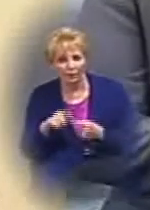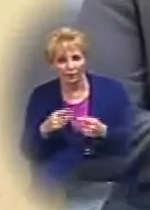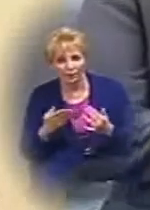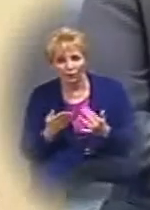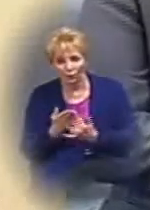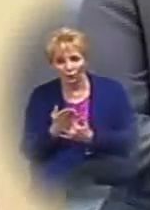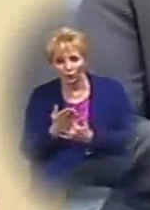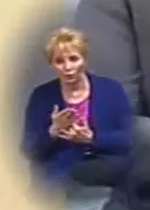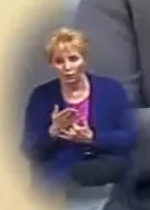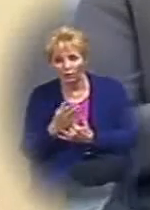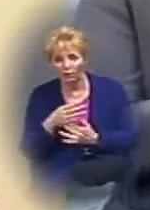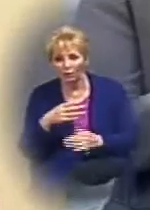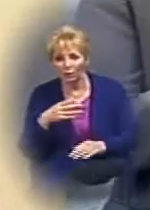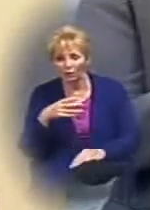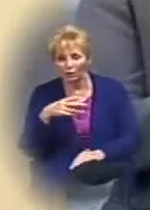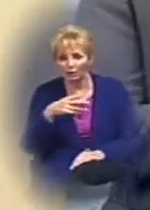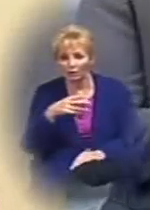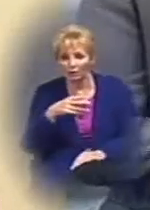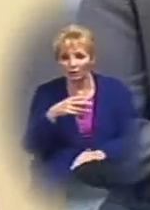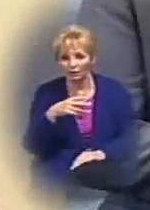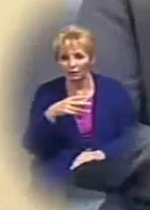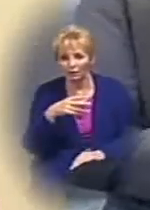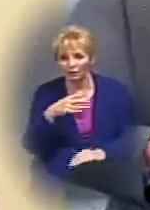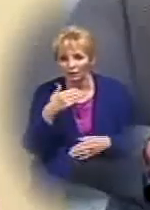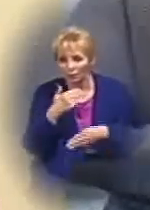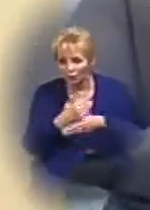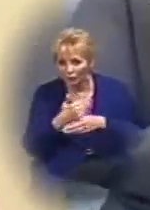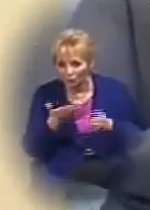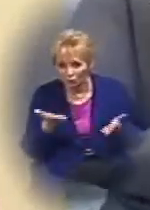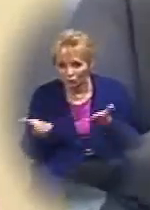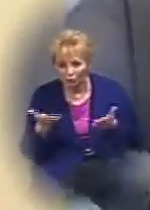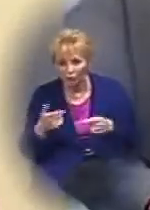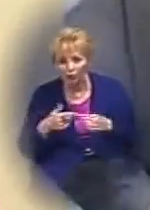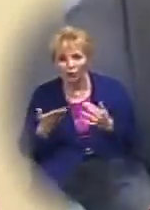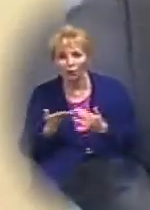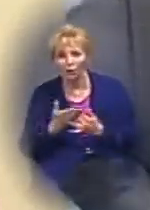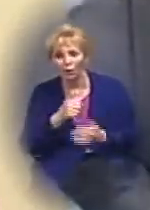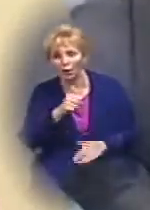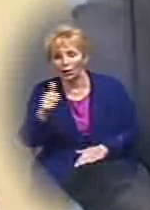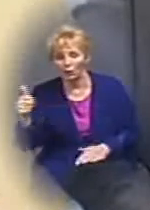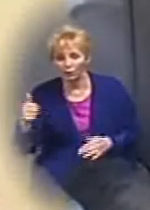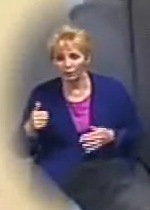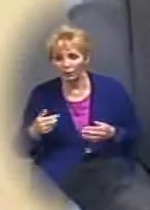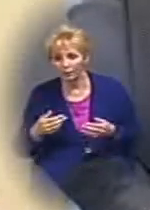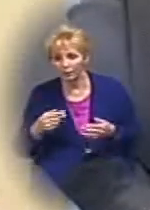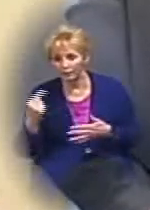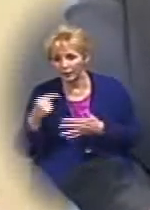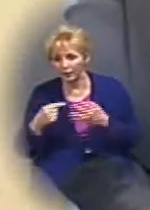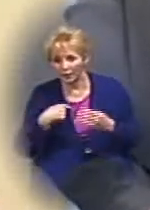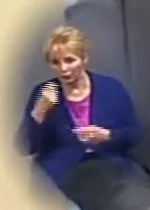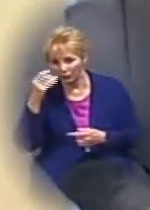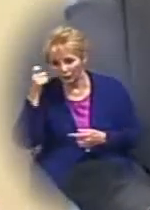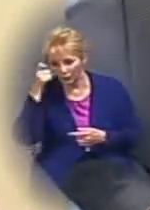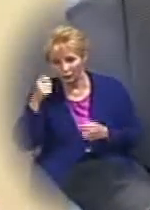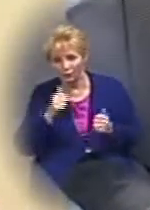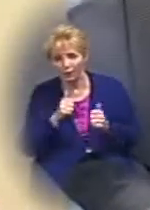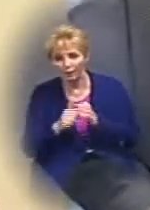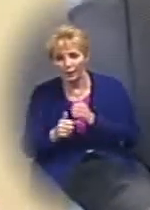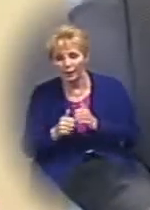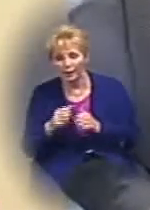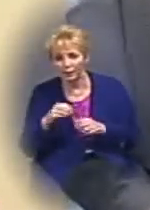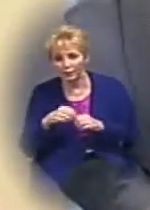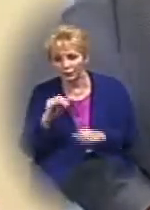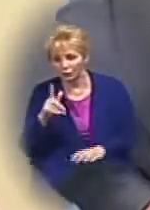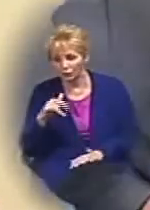web or the portal or through the window service, or through other methods. And I understand you all just recently passed in